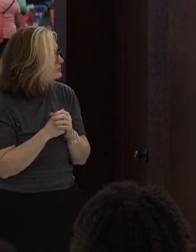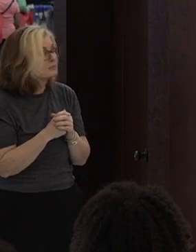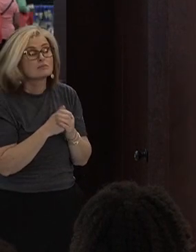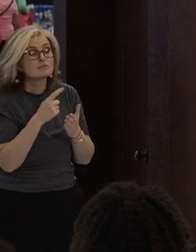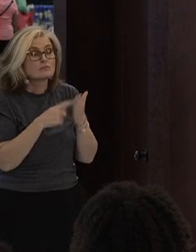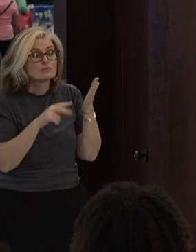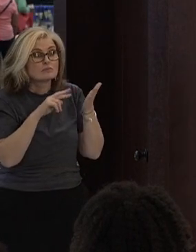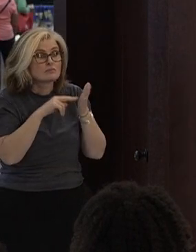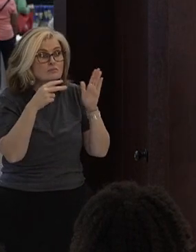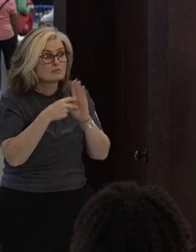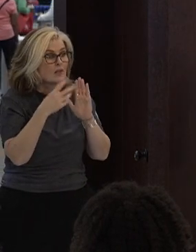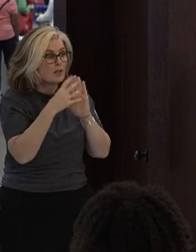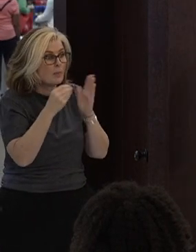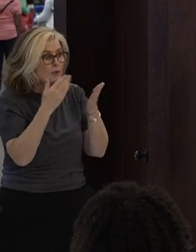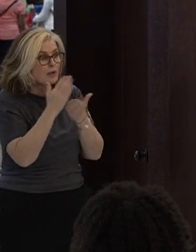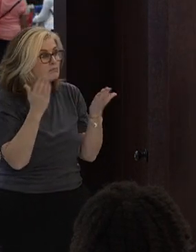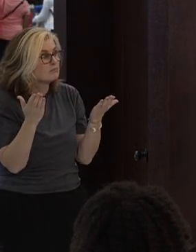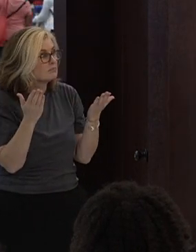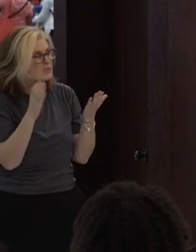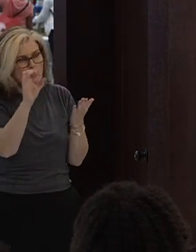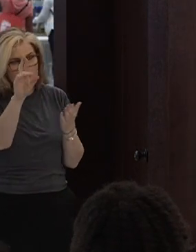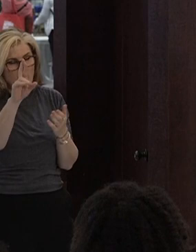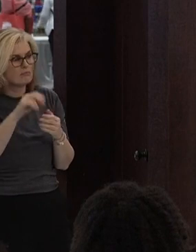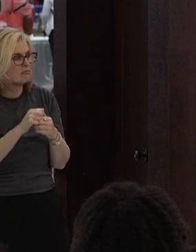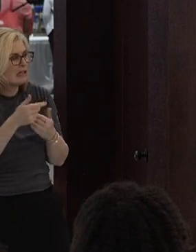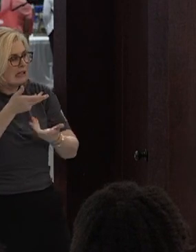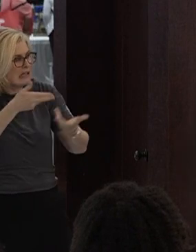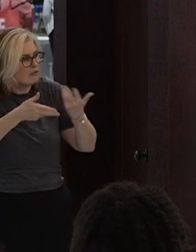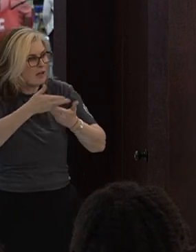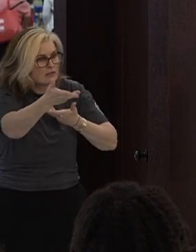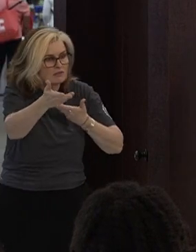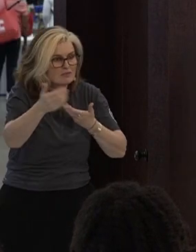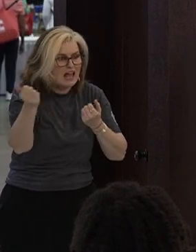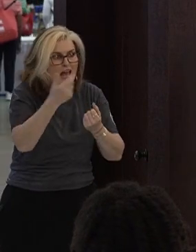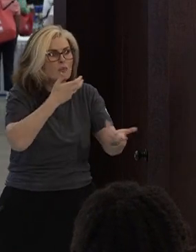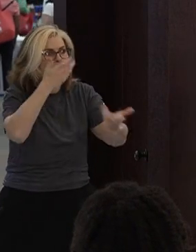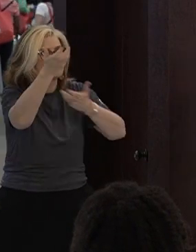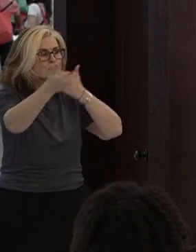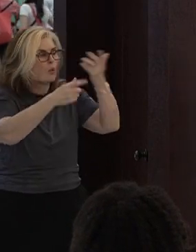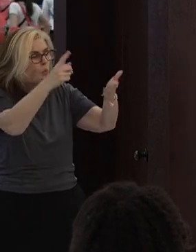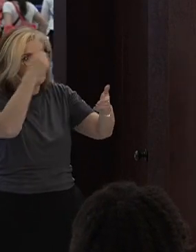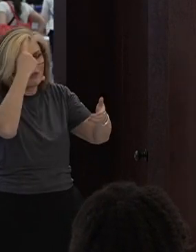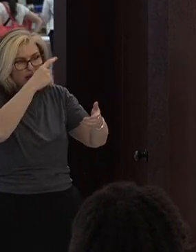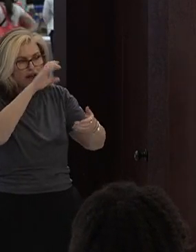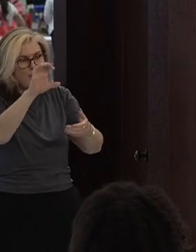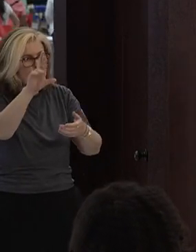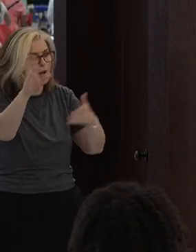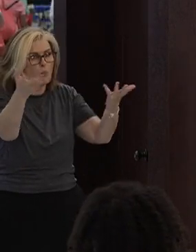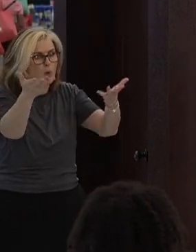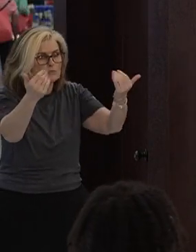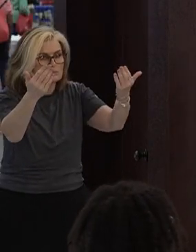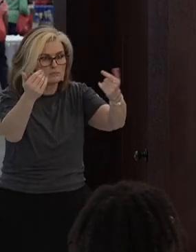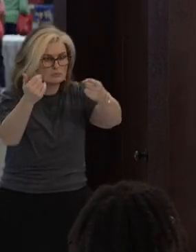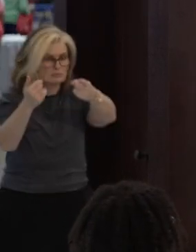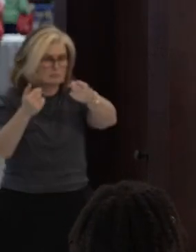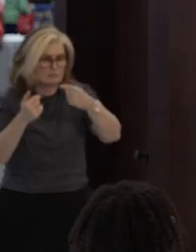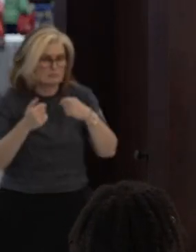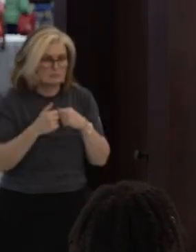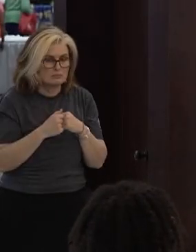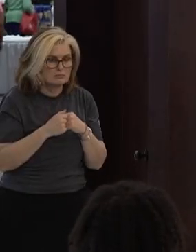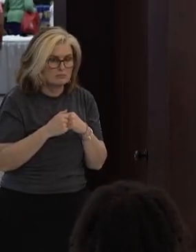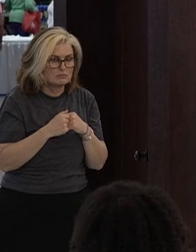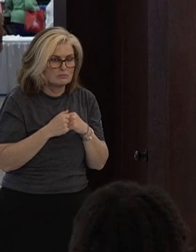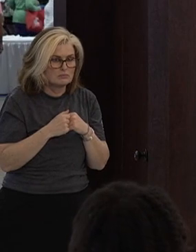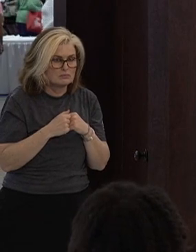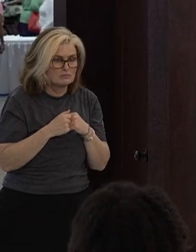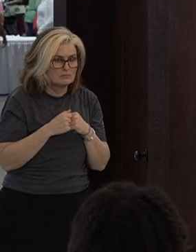What is it? What is copyright? This is going to be a little bit interactive. Anybody can shout out what they think copyright is. Let me hear something. Yes, sir.